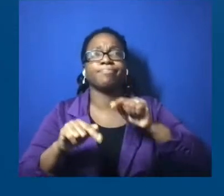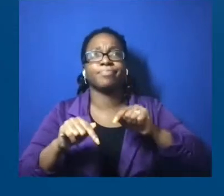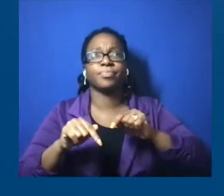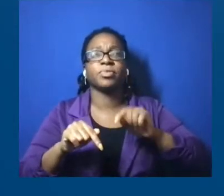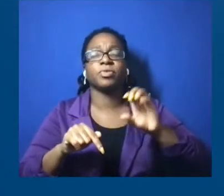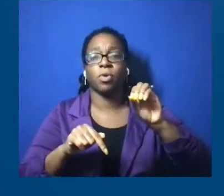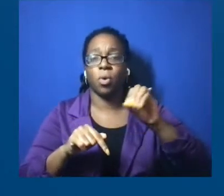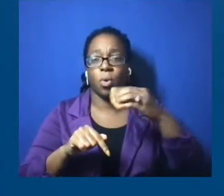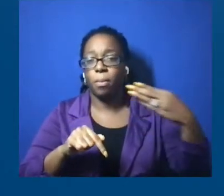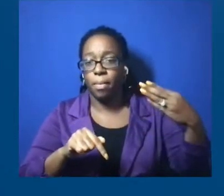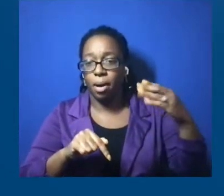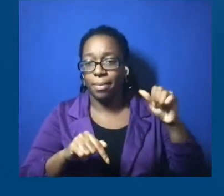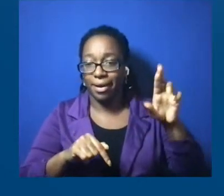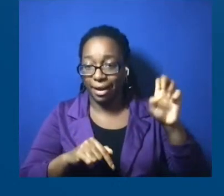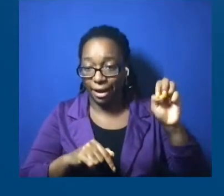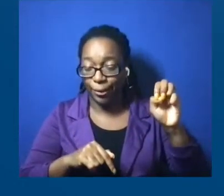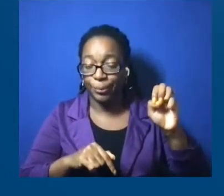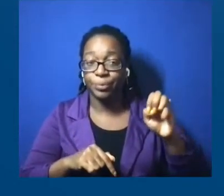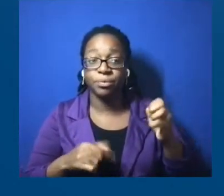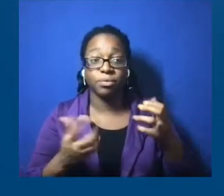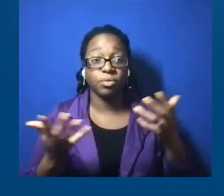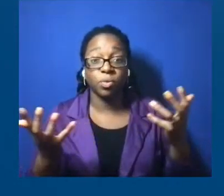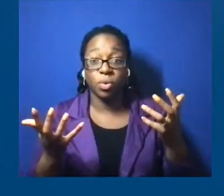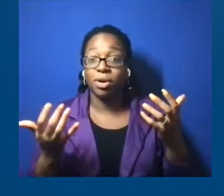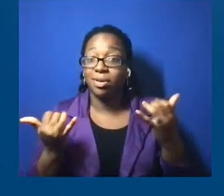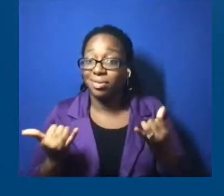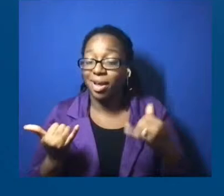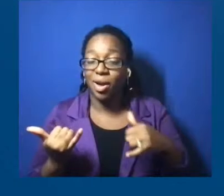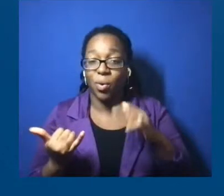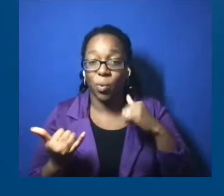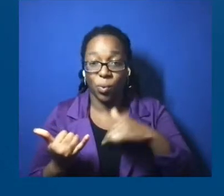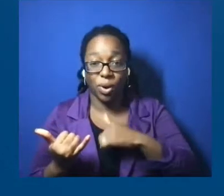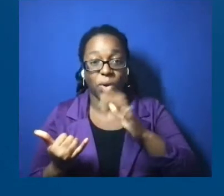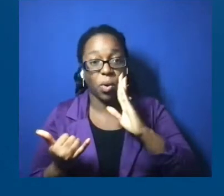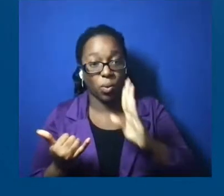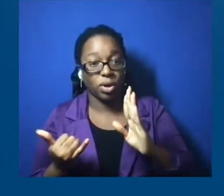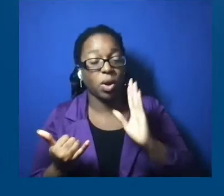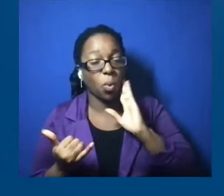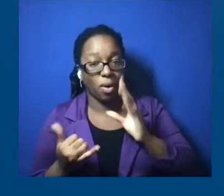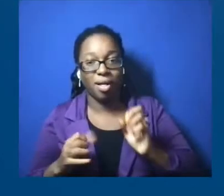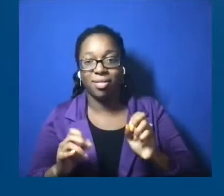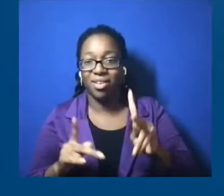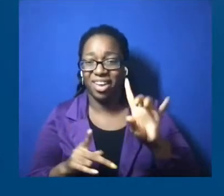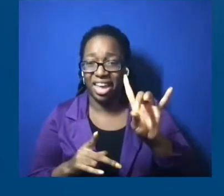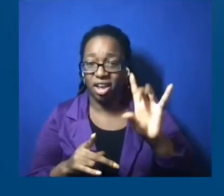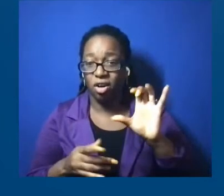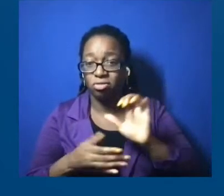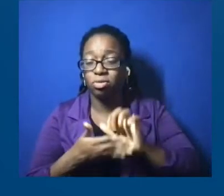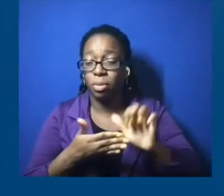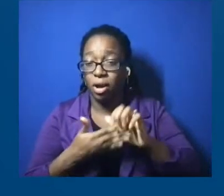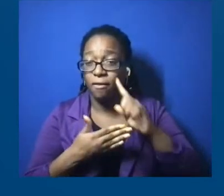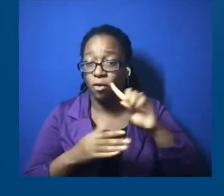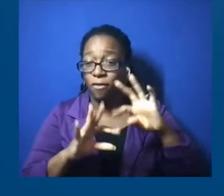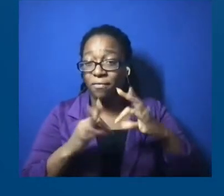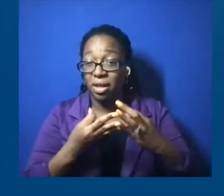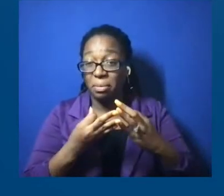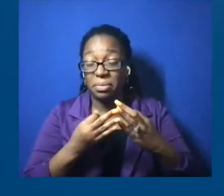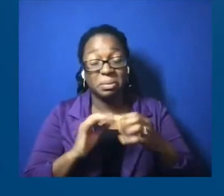Obamacare. Well, guess what? We were able to only do it for $800 a family now, but it's still a lot of money. That's the